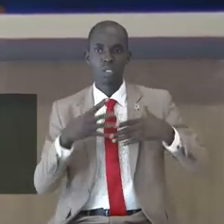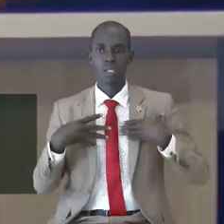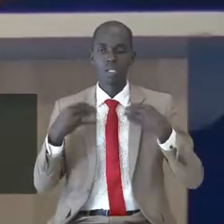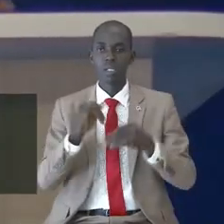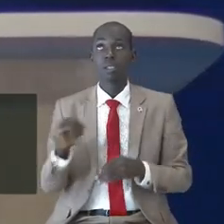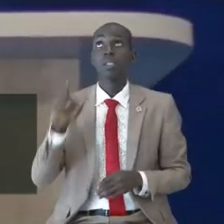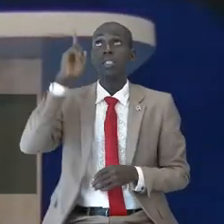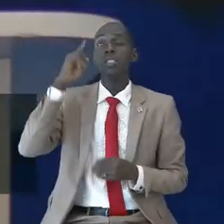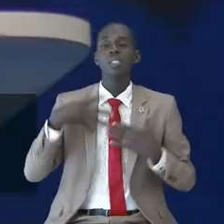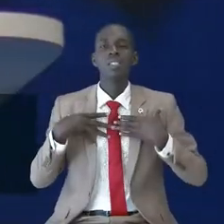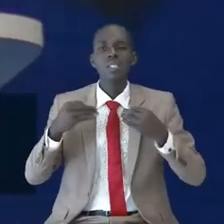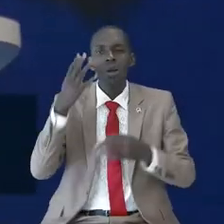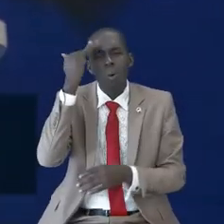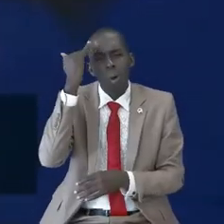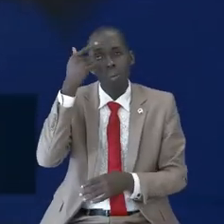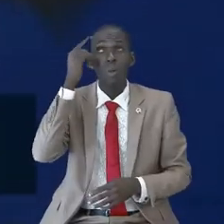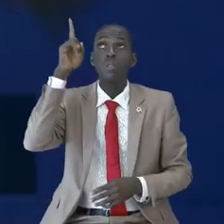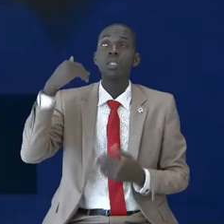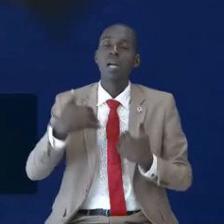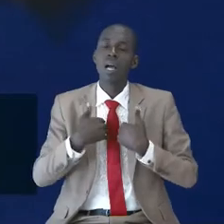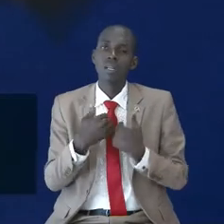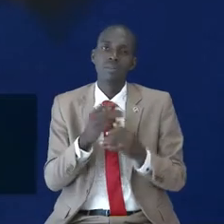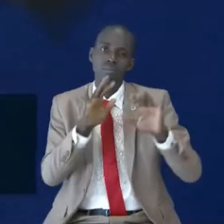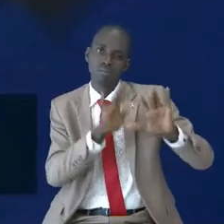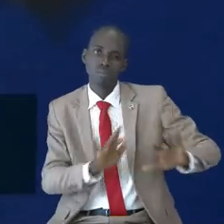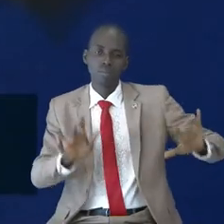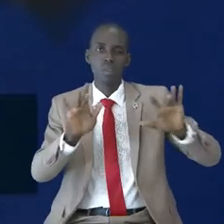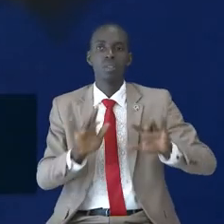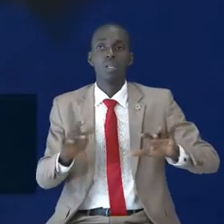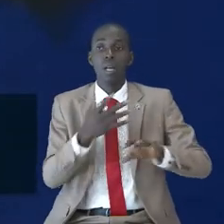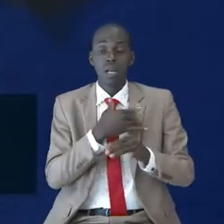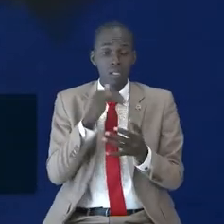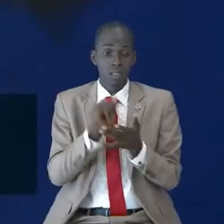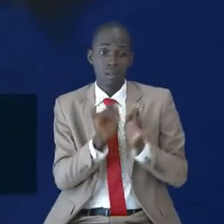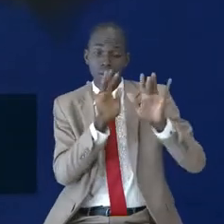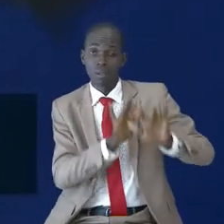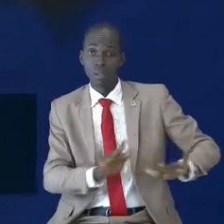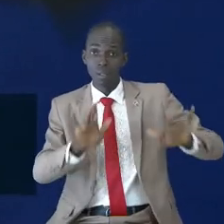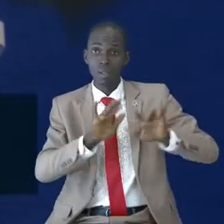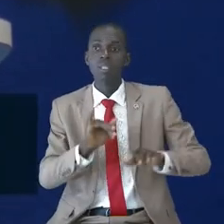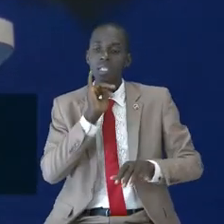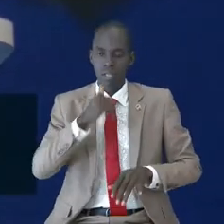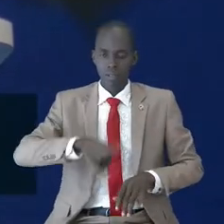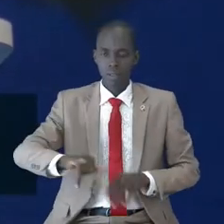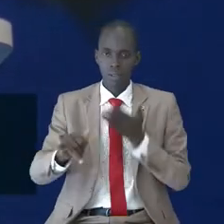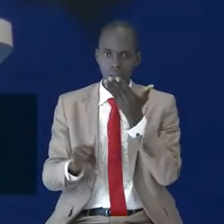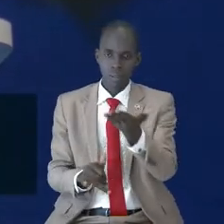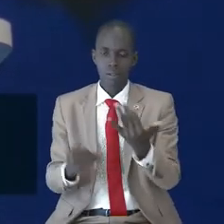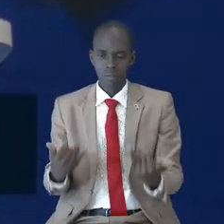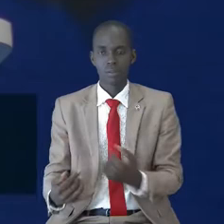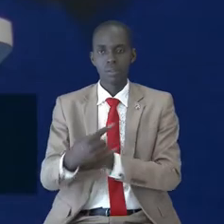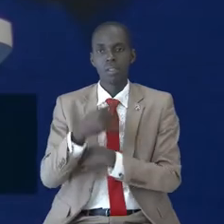healed because he had compassion. And that compassion is still there today.